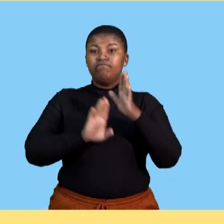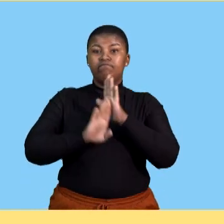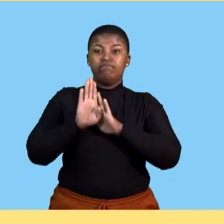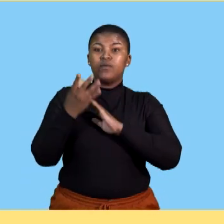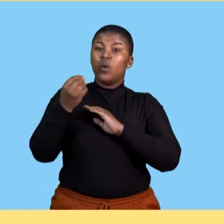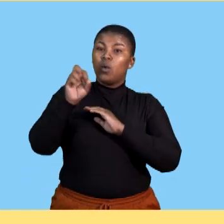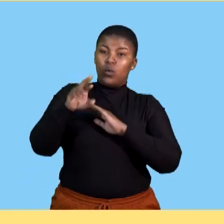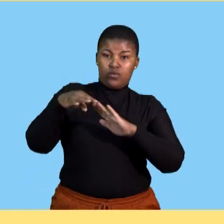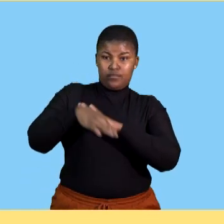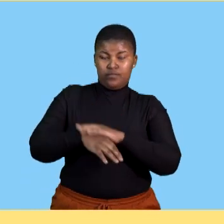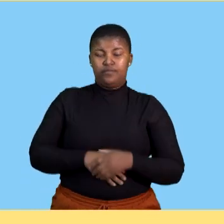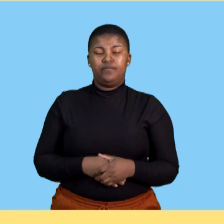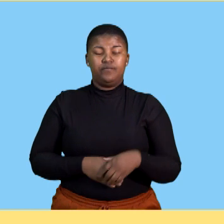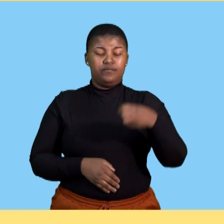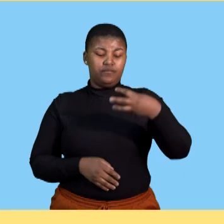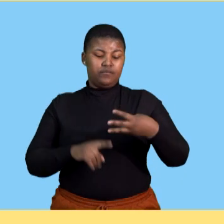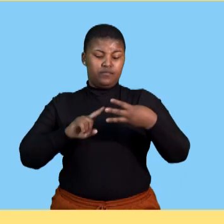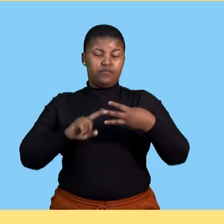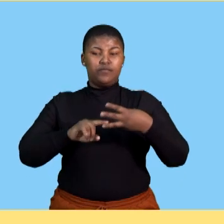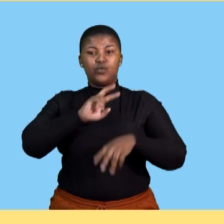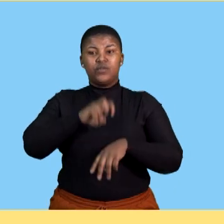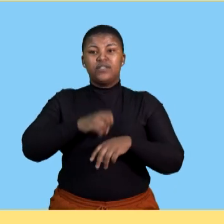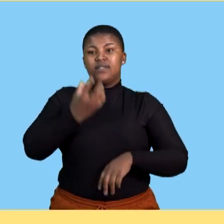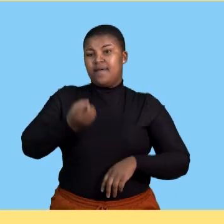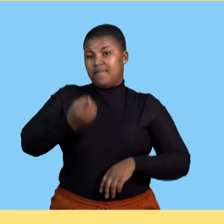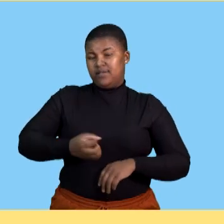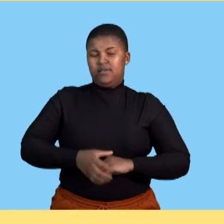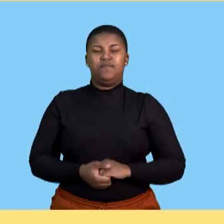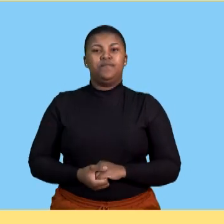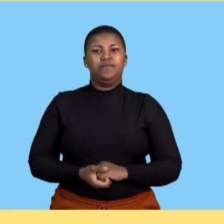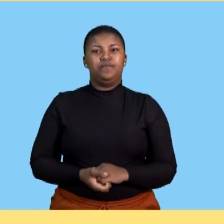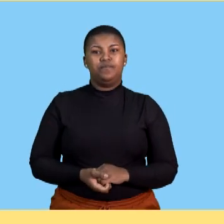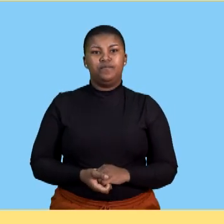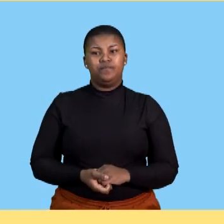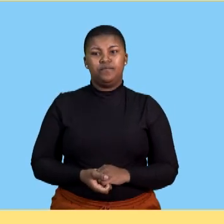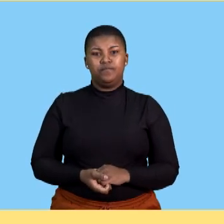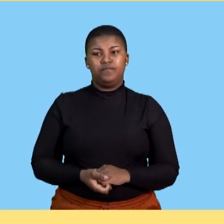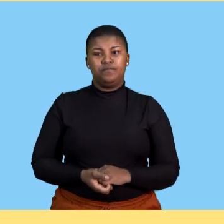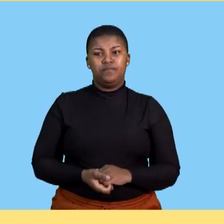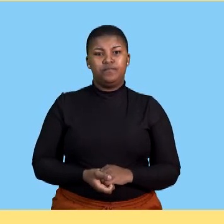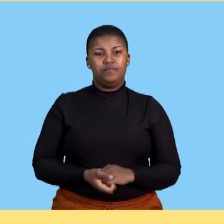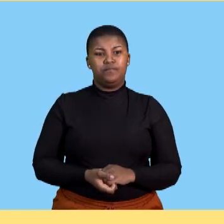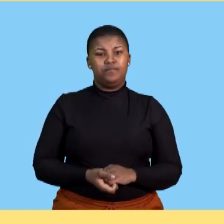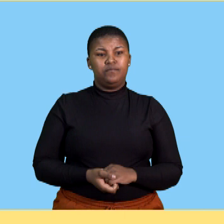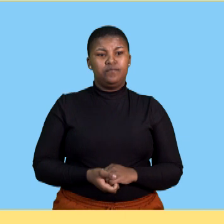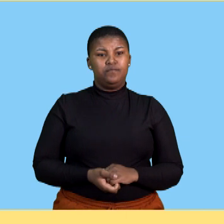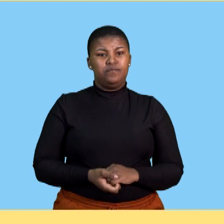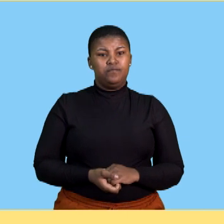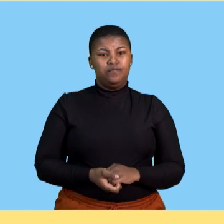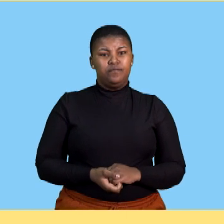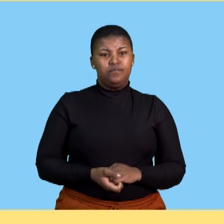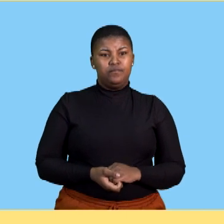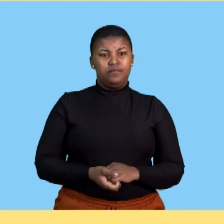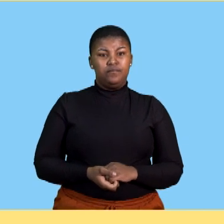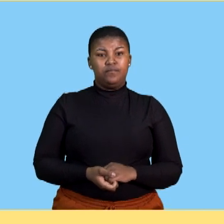trend. And number 3, we need the figures. So, let's begin. The name,